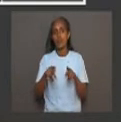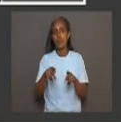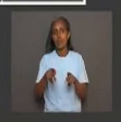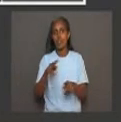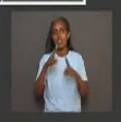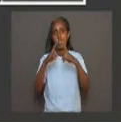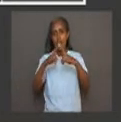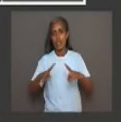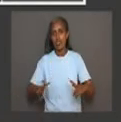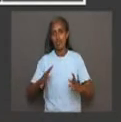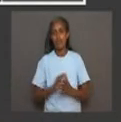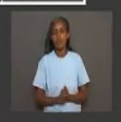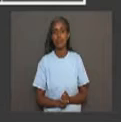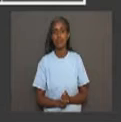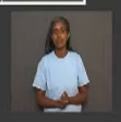a village.